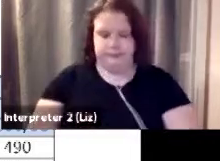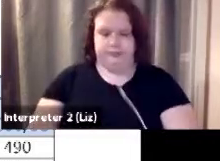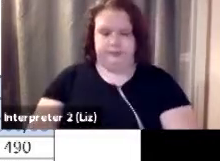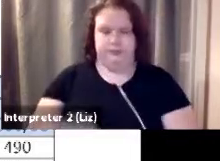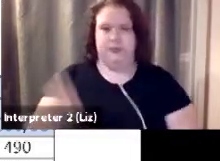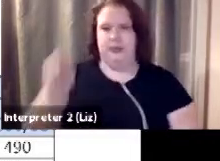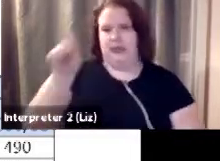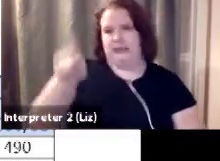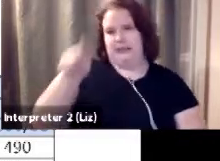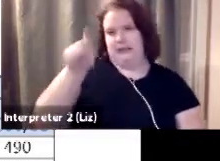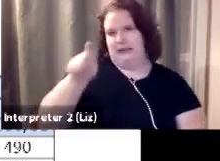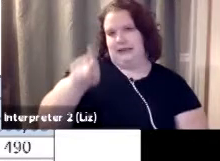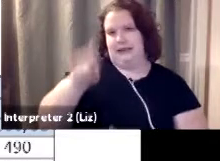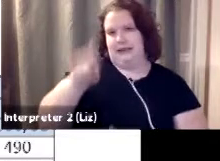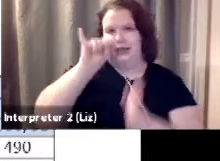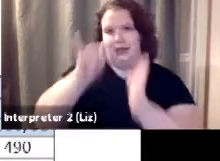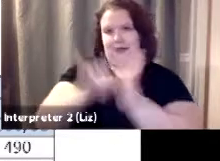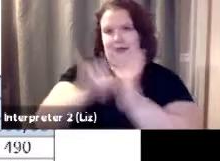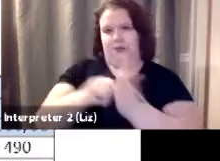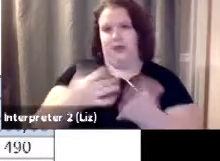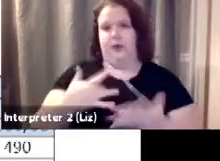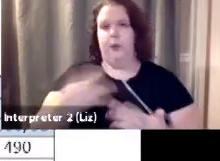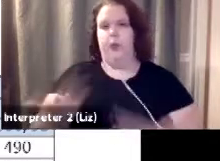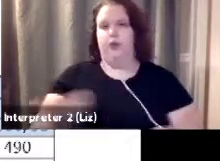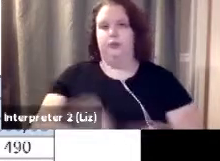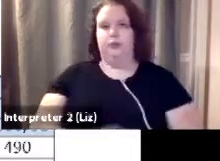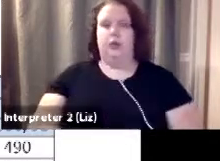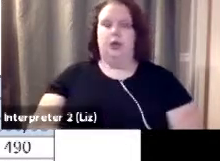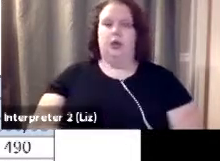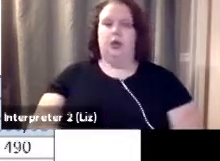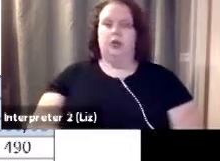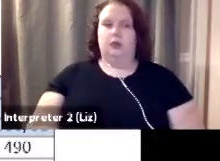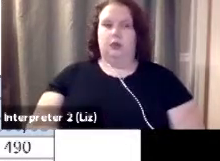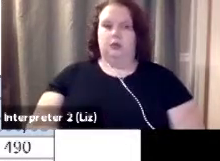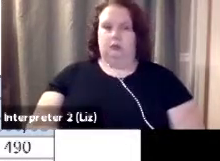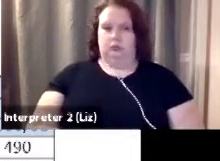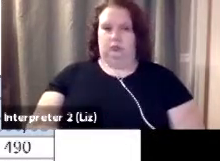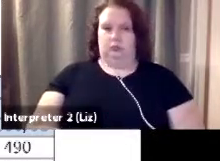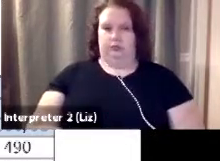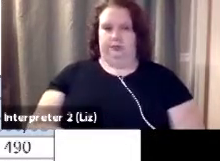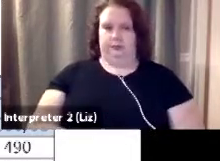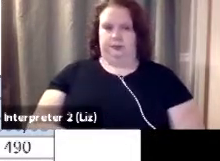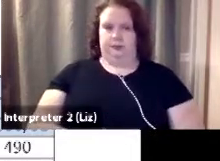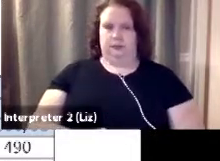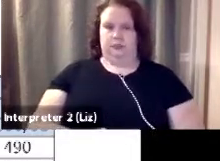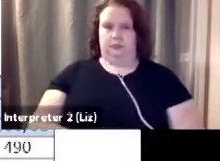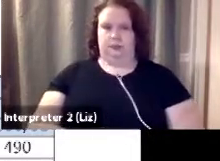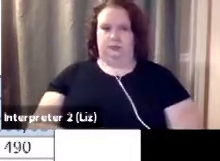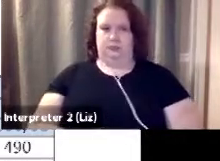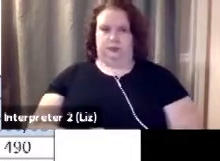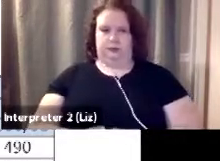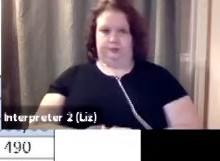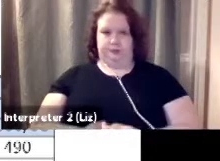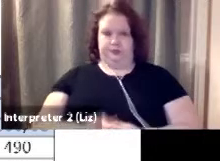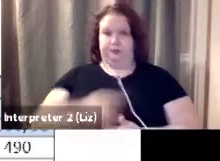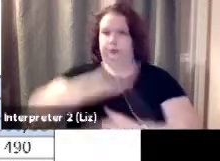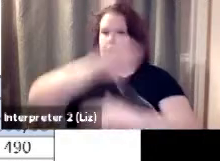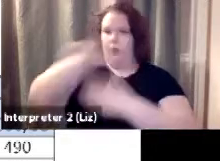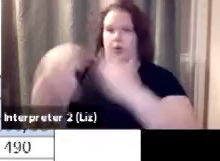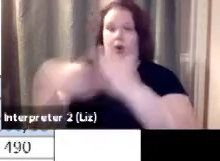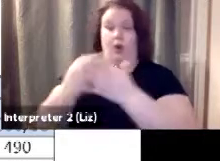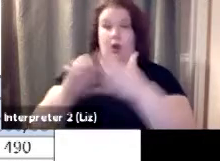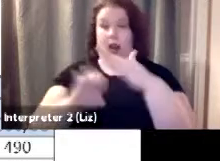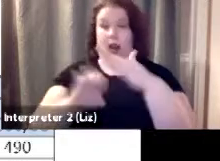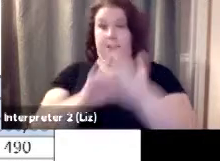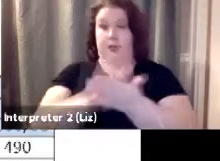So right now the current capacity of the, uh, all the elementary schools is sitting at about 9